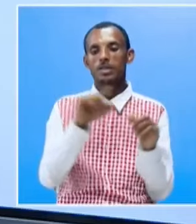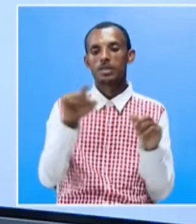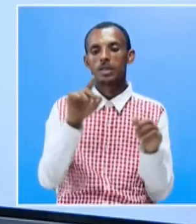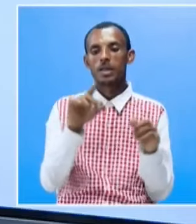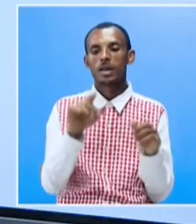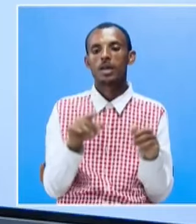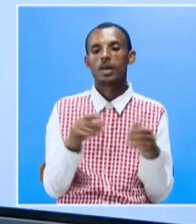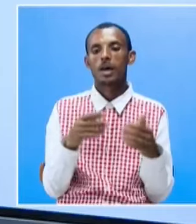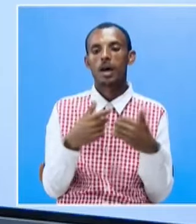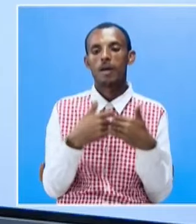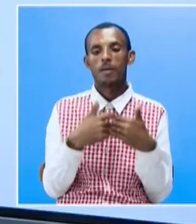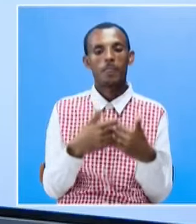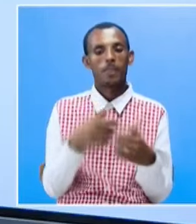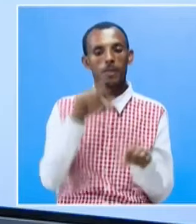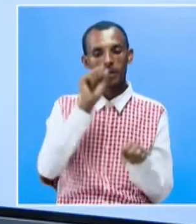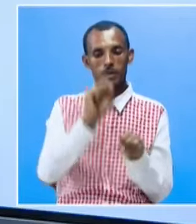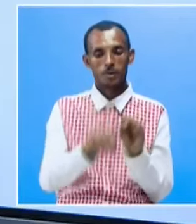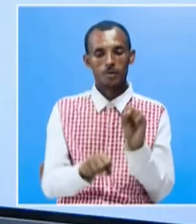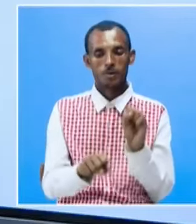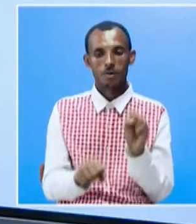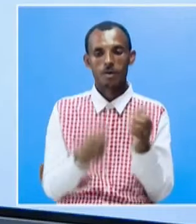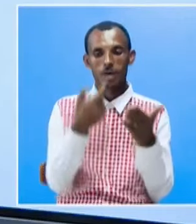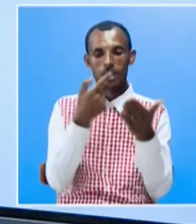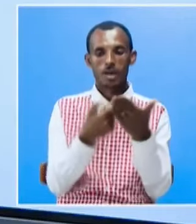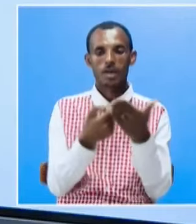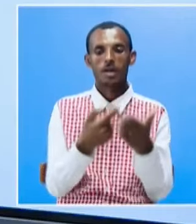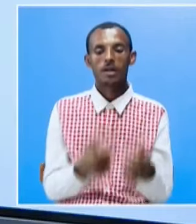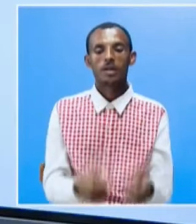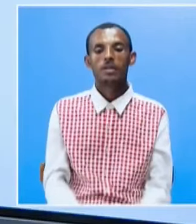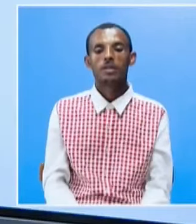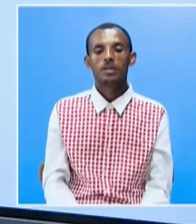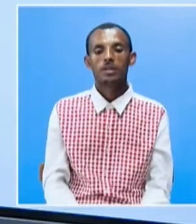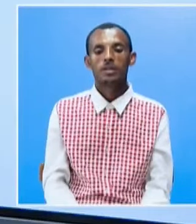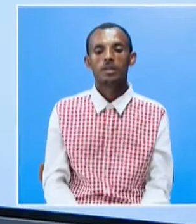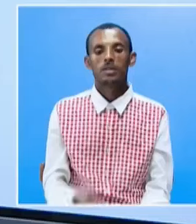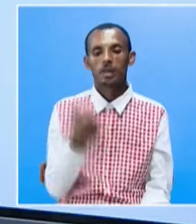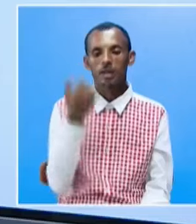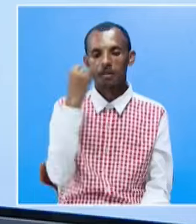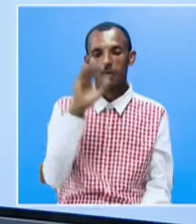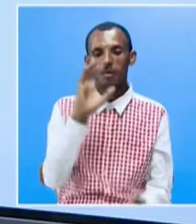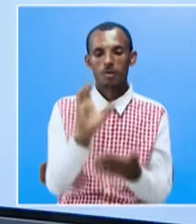fits on the other. So here, let's see this one. If you take this